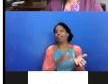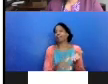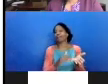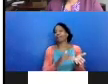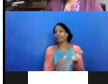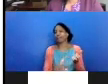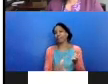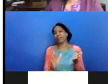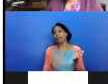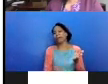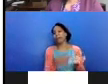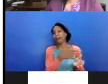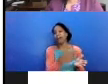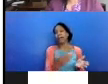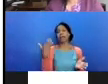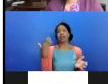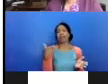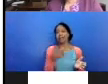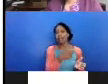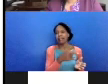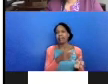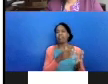their abusive behavior. And